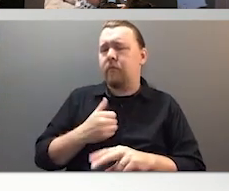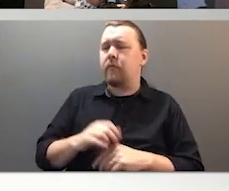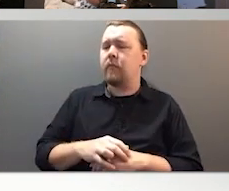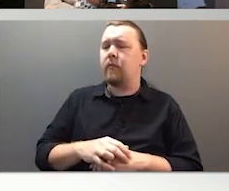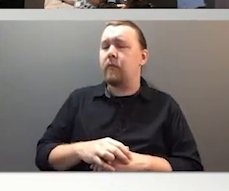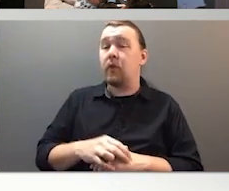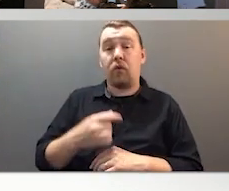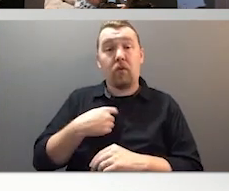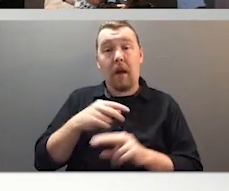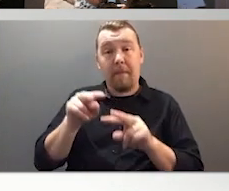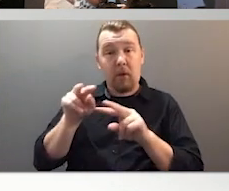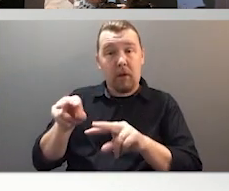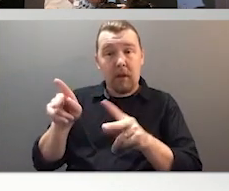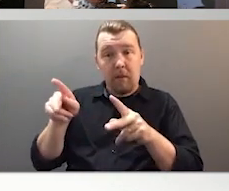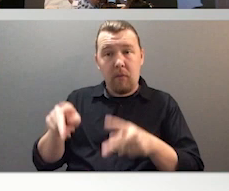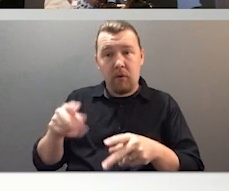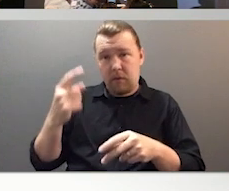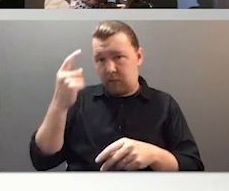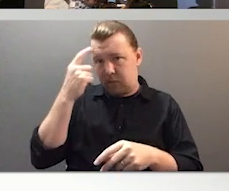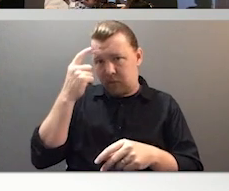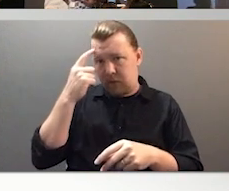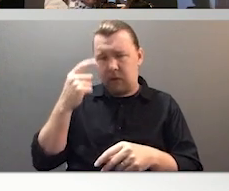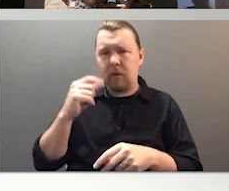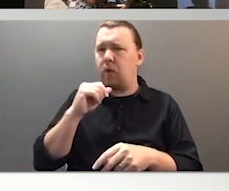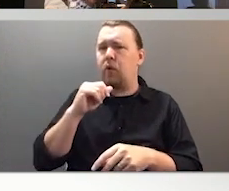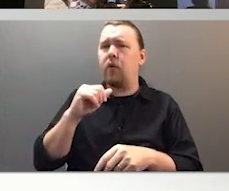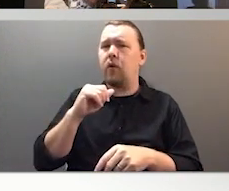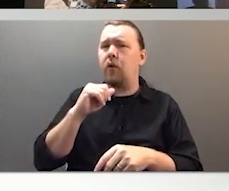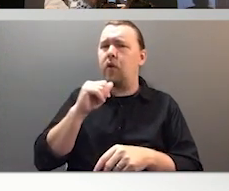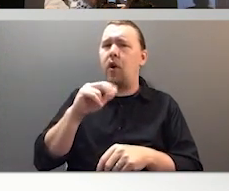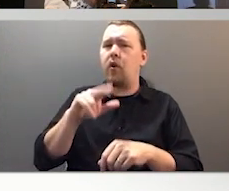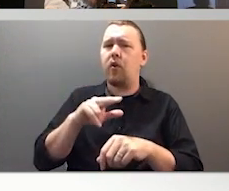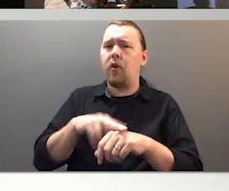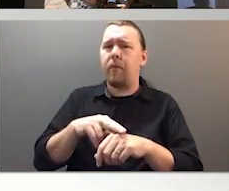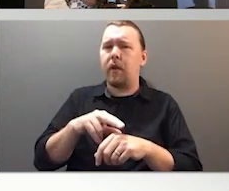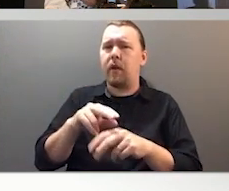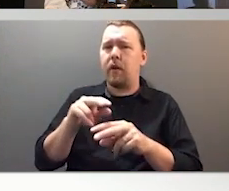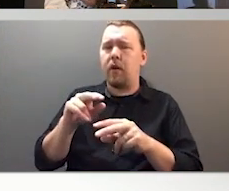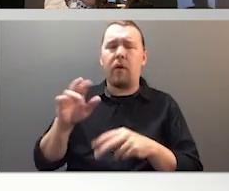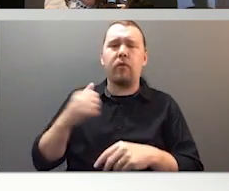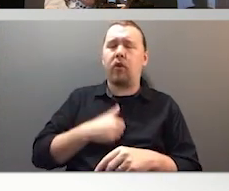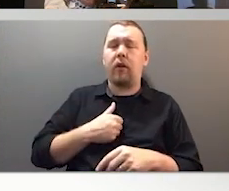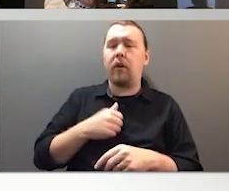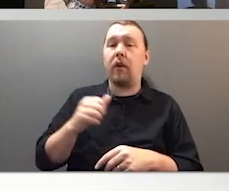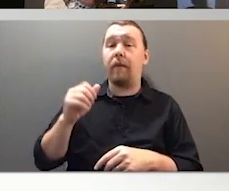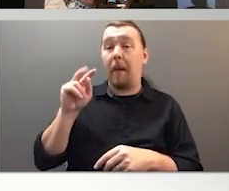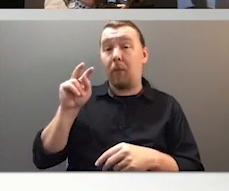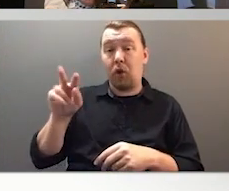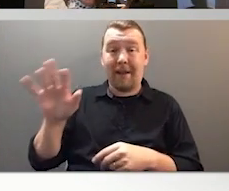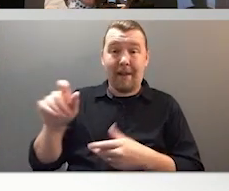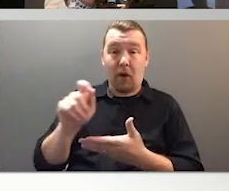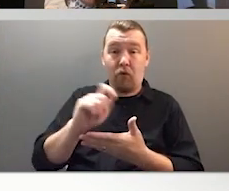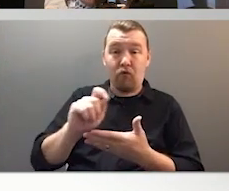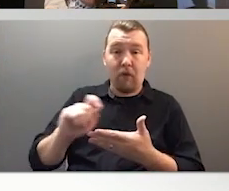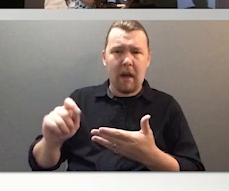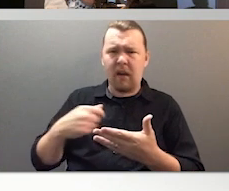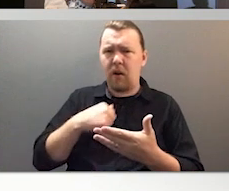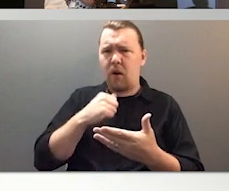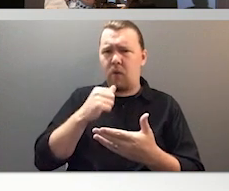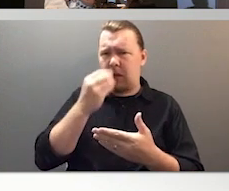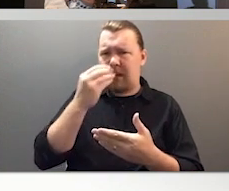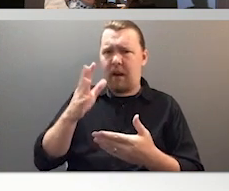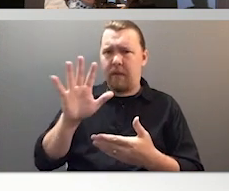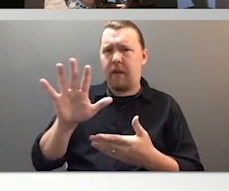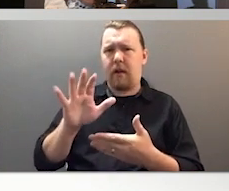looking at somebody's writing, I'm not usually looking at the quality of the handwriting itself, but I'm looking for any hand tremors, how tightly